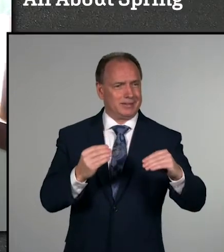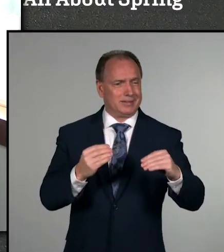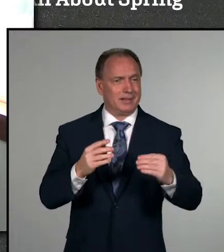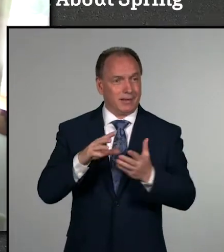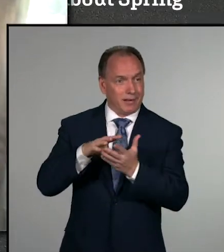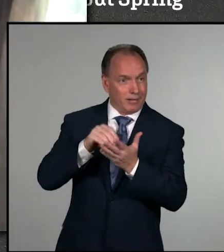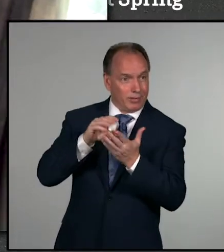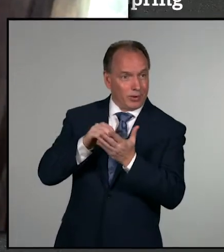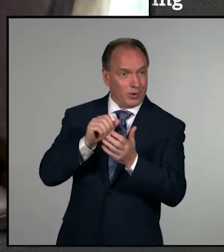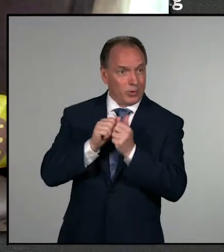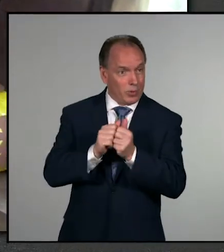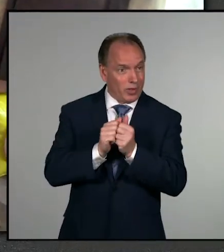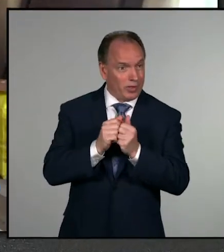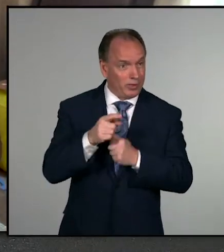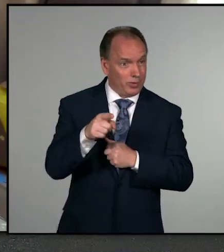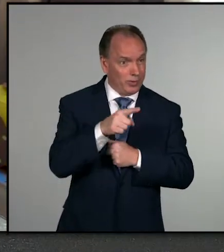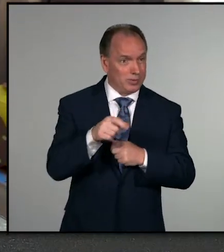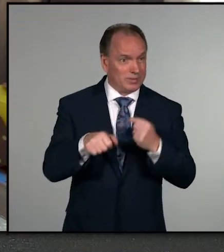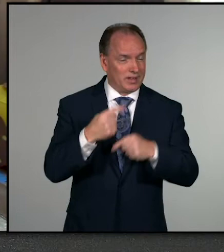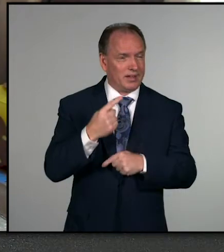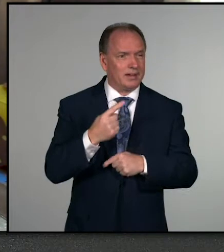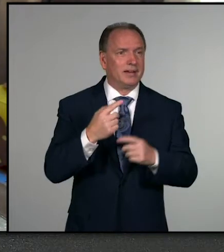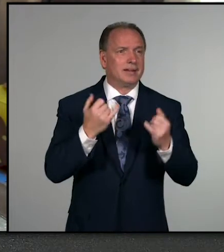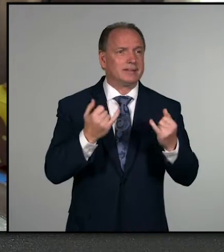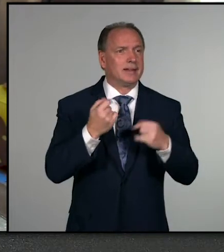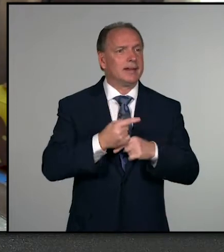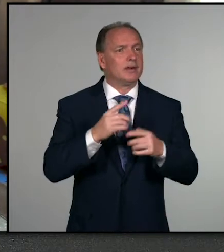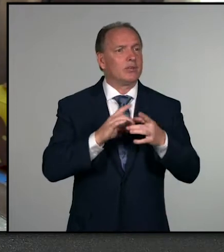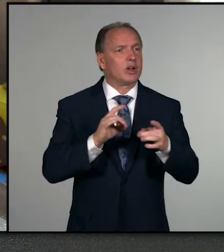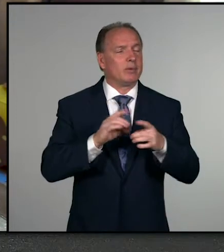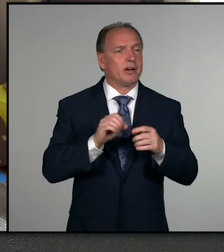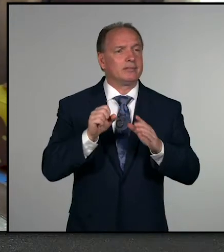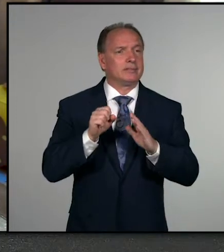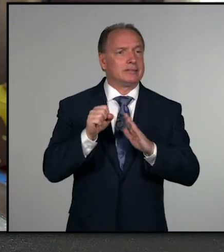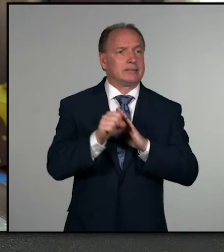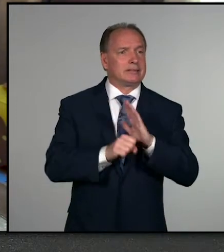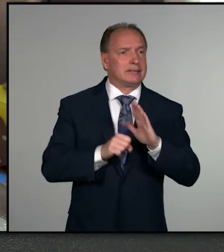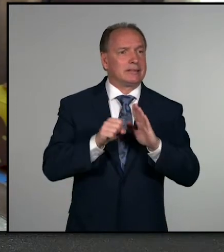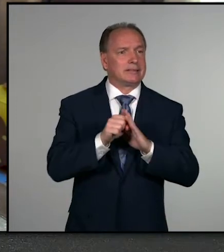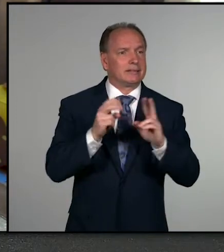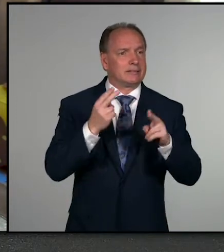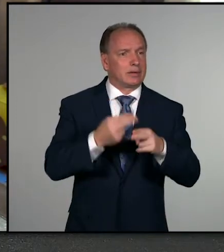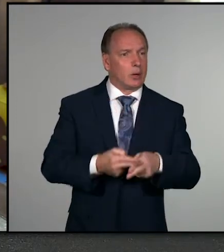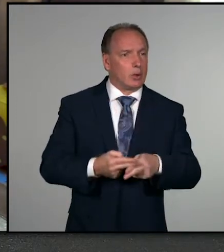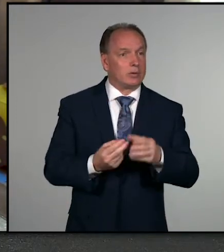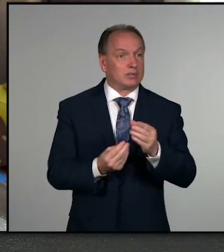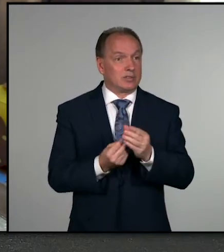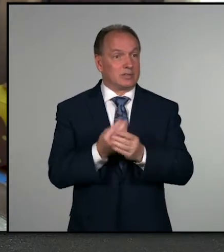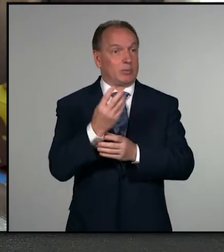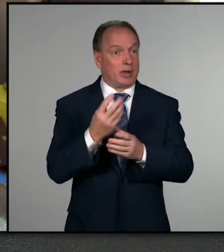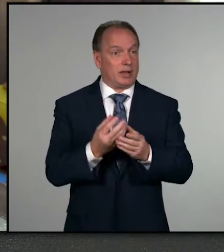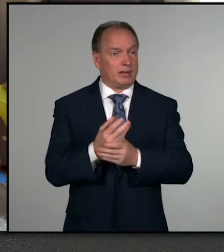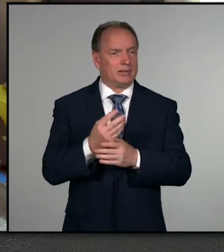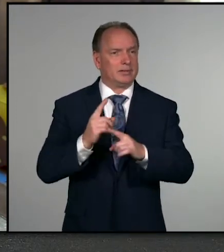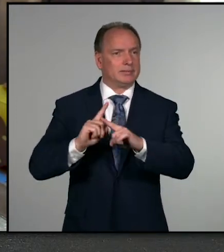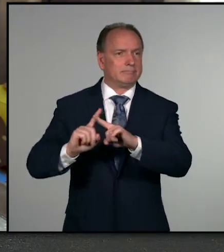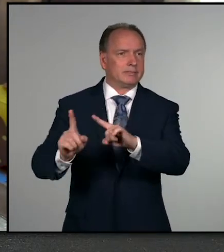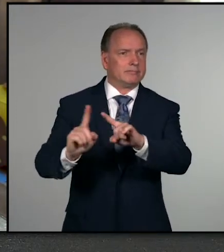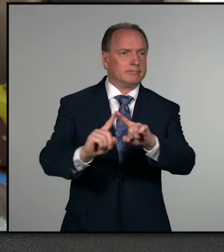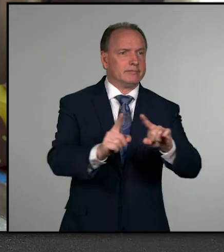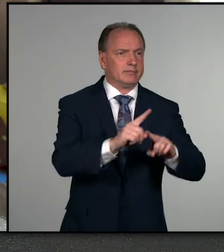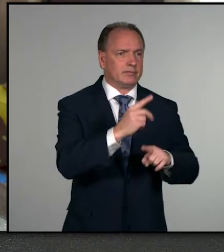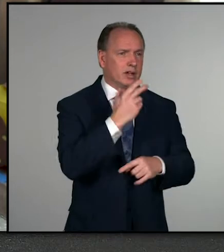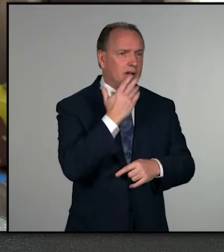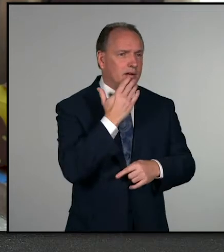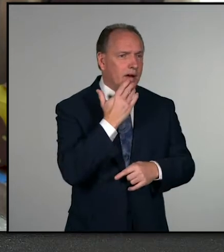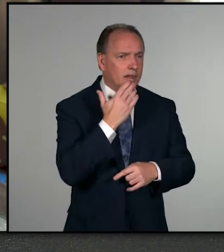right along with you today. Today we are going to be talking about the season spring and all the different colors